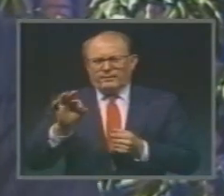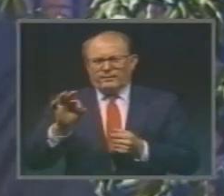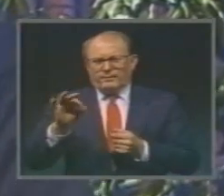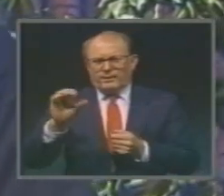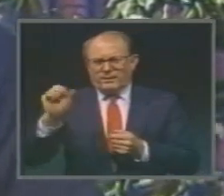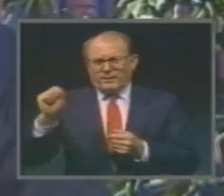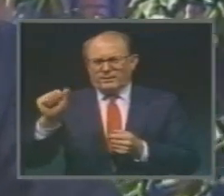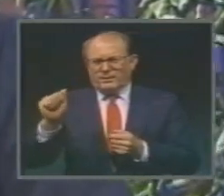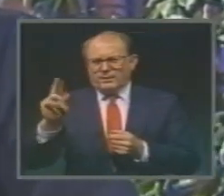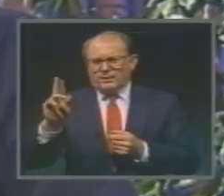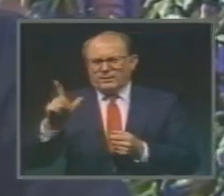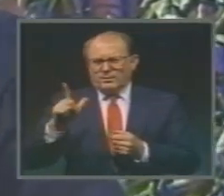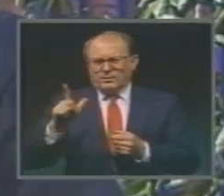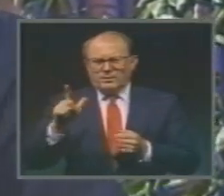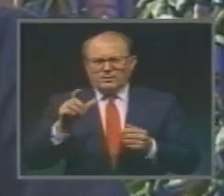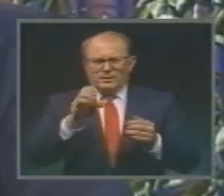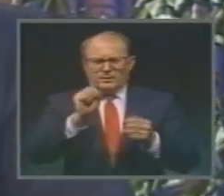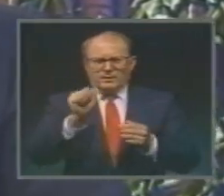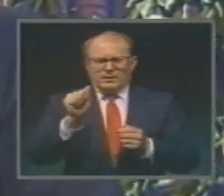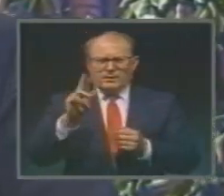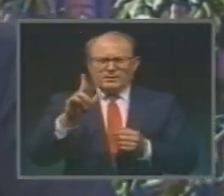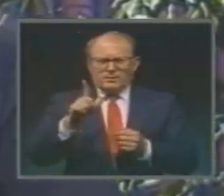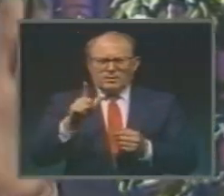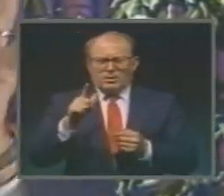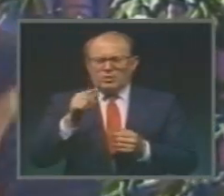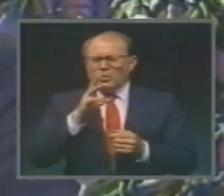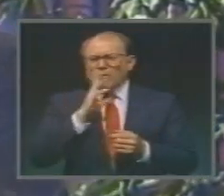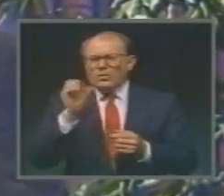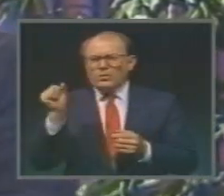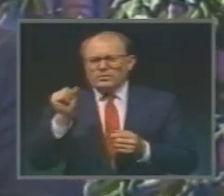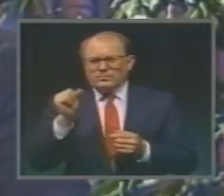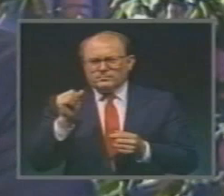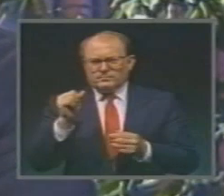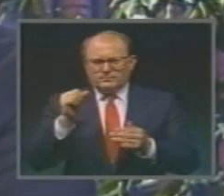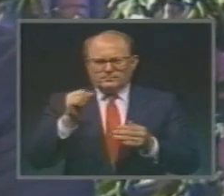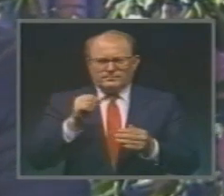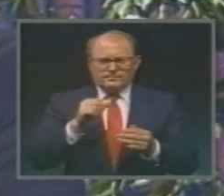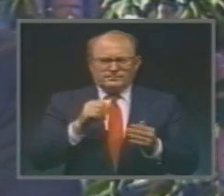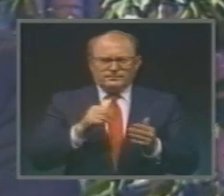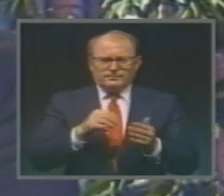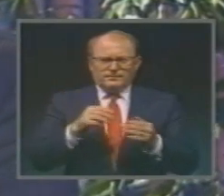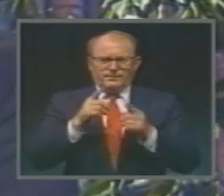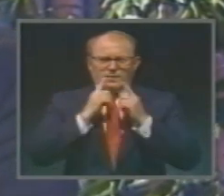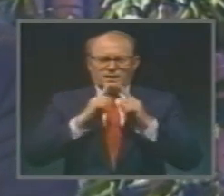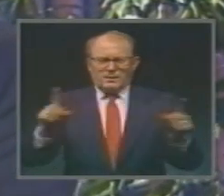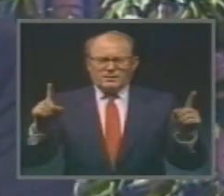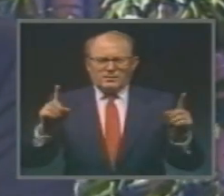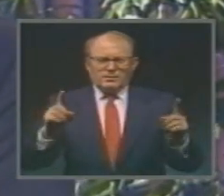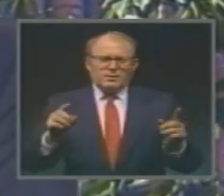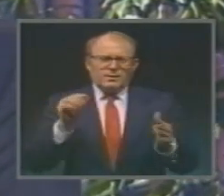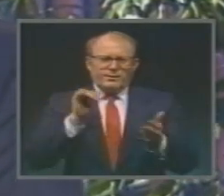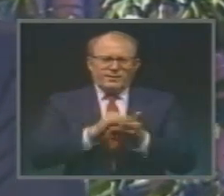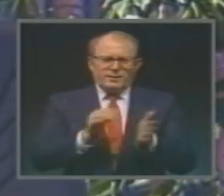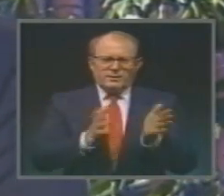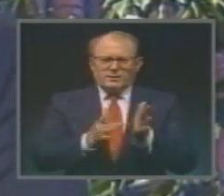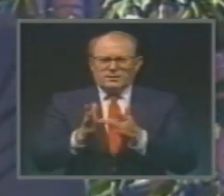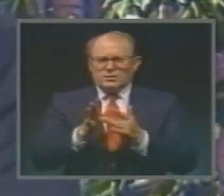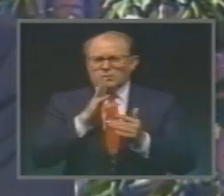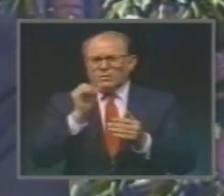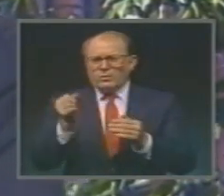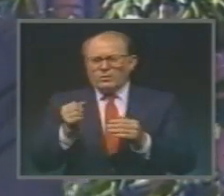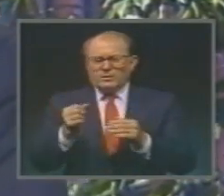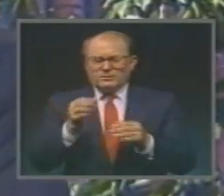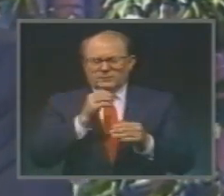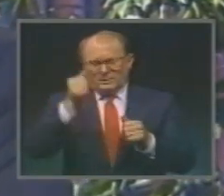was powerfully declared to be God's son by the resurrection from the dead. By his resurrection, Jesus is